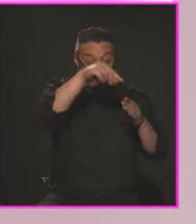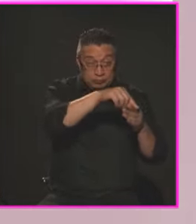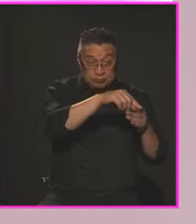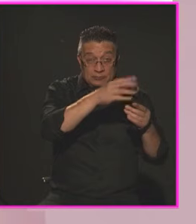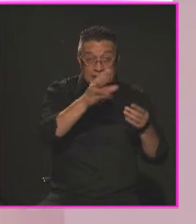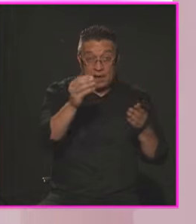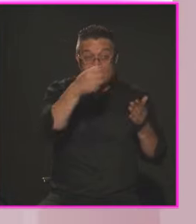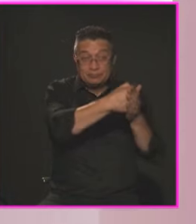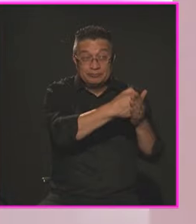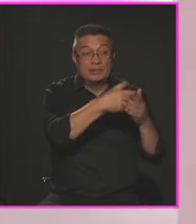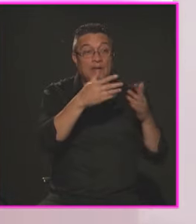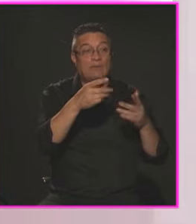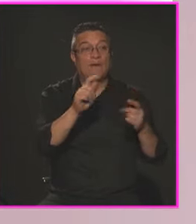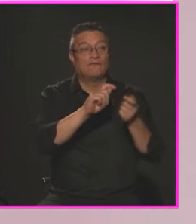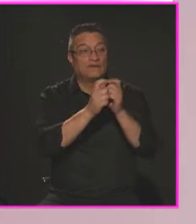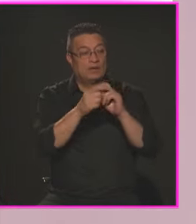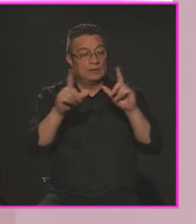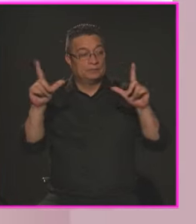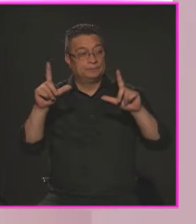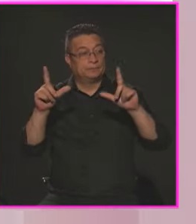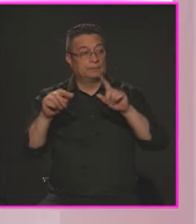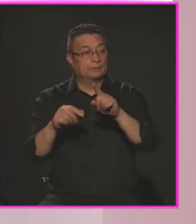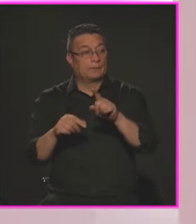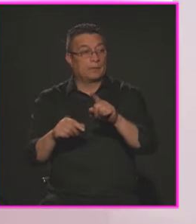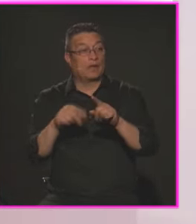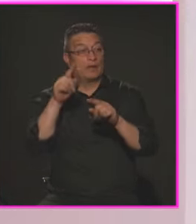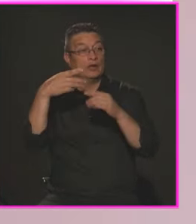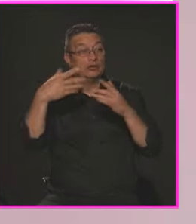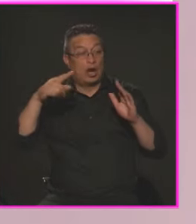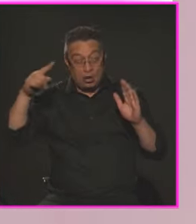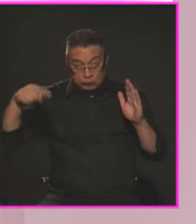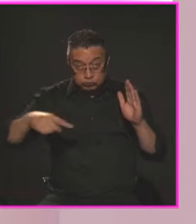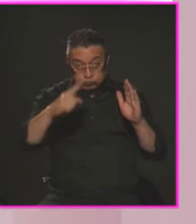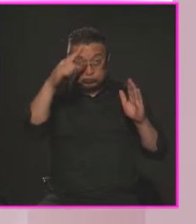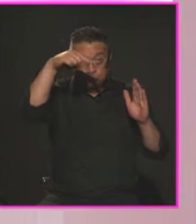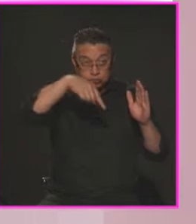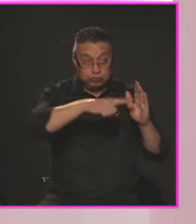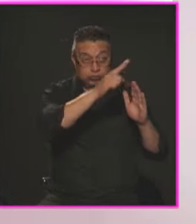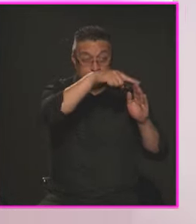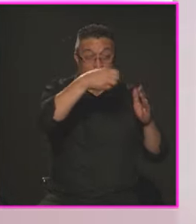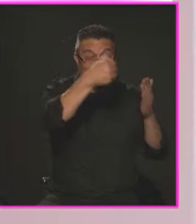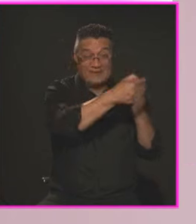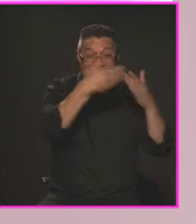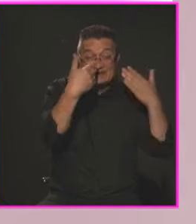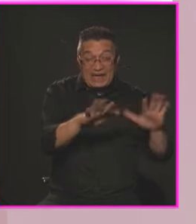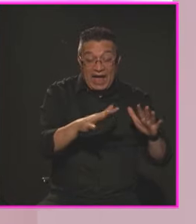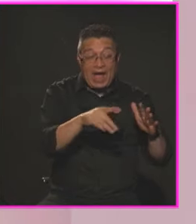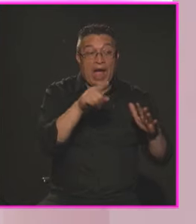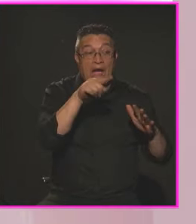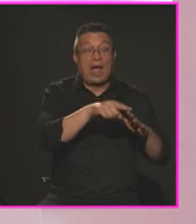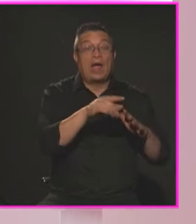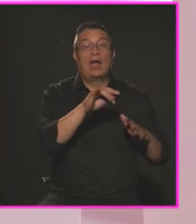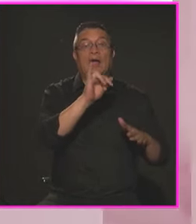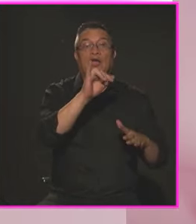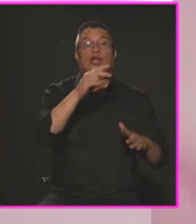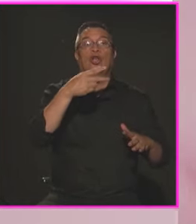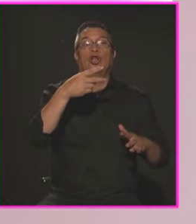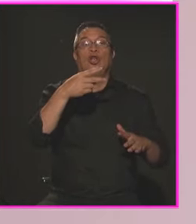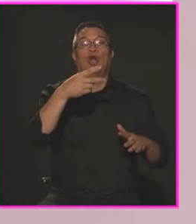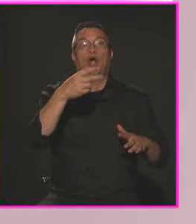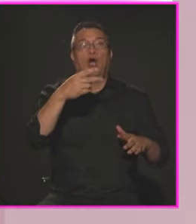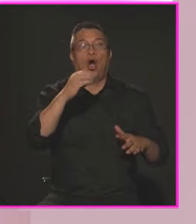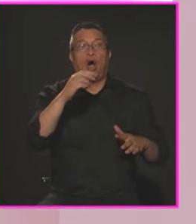this slide. When they fell on the detector, they were ionized and an electric current was created. So the